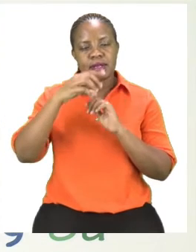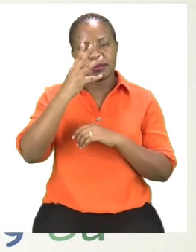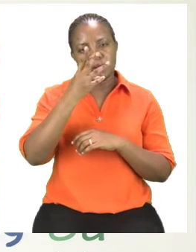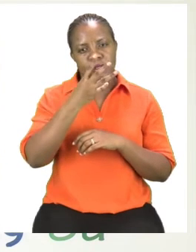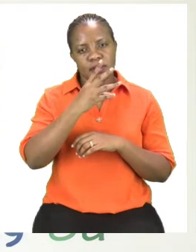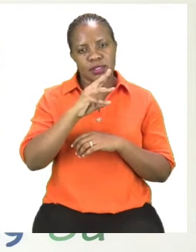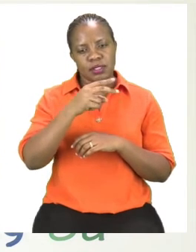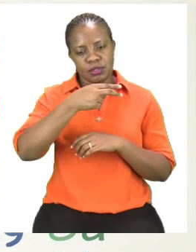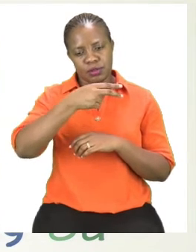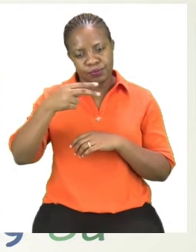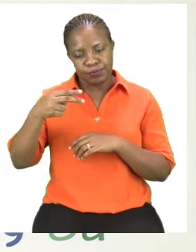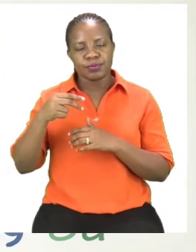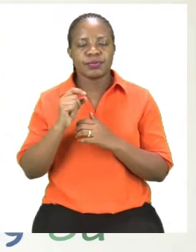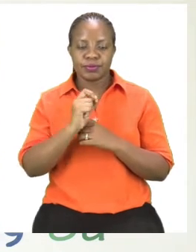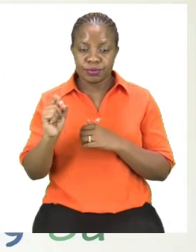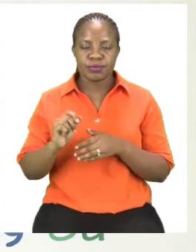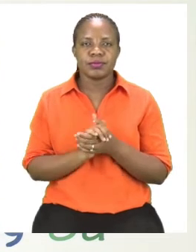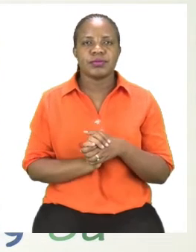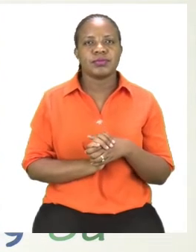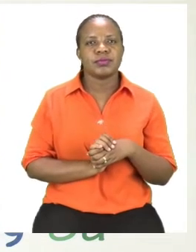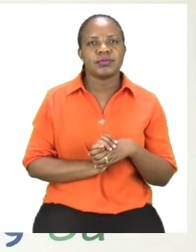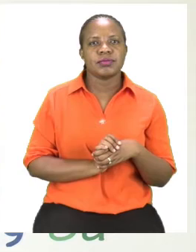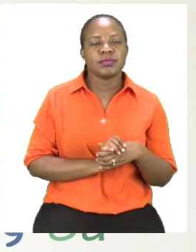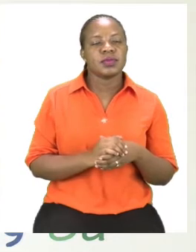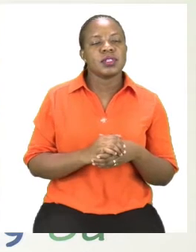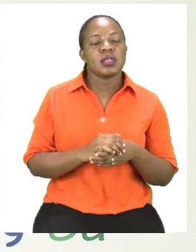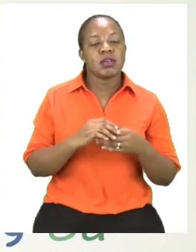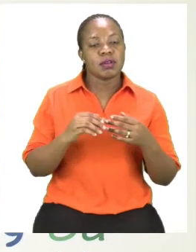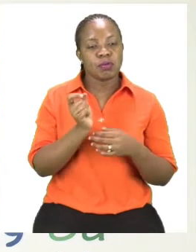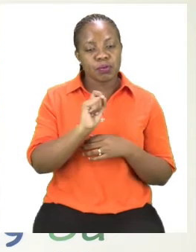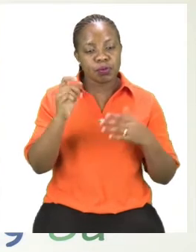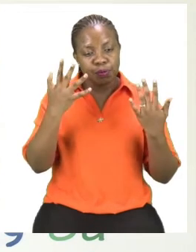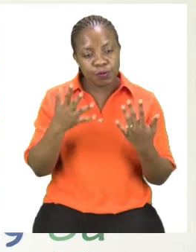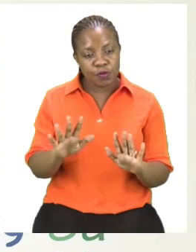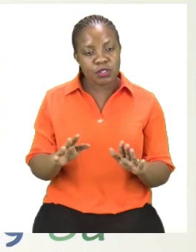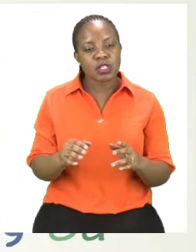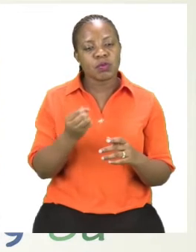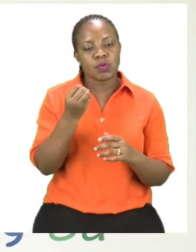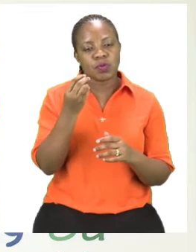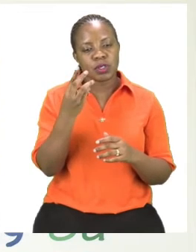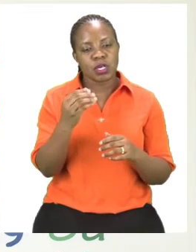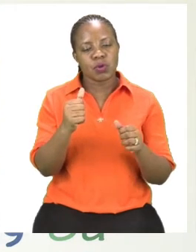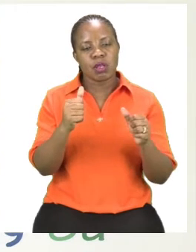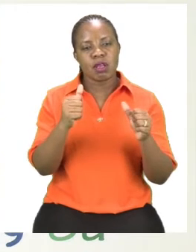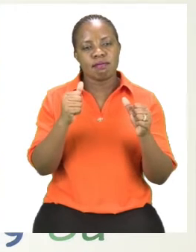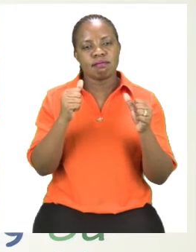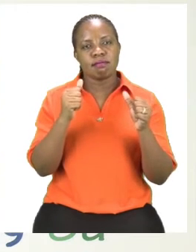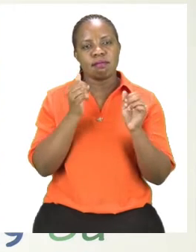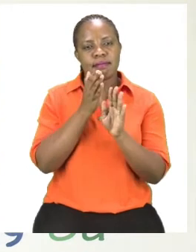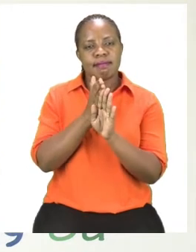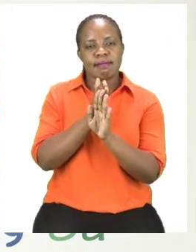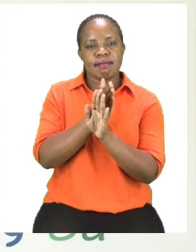follow me as we are subtracting by counting backwards. Now